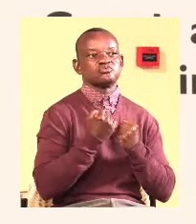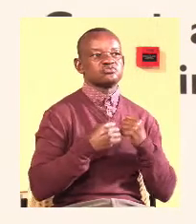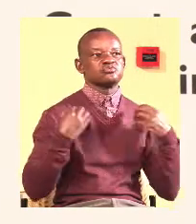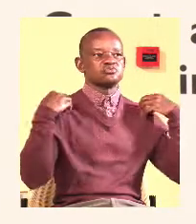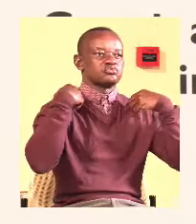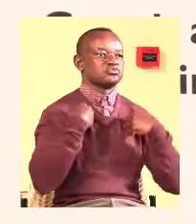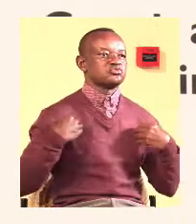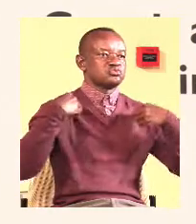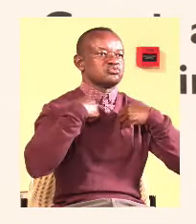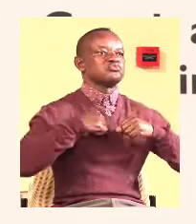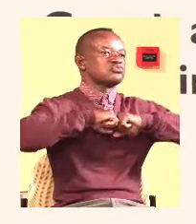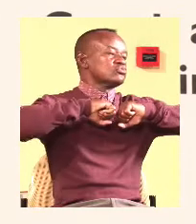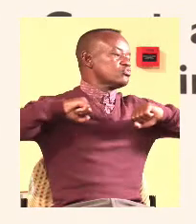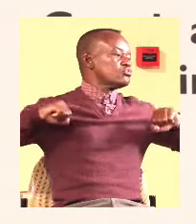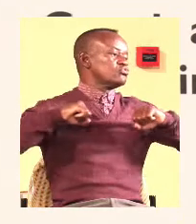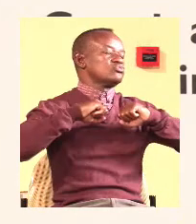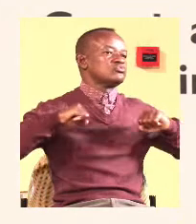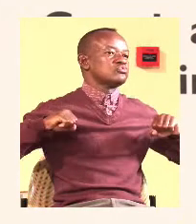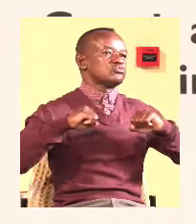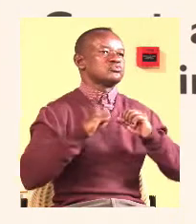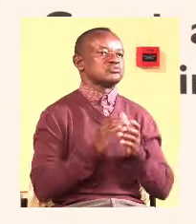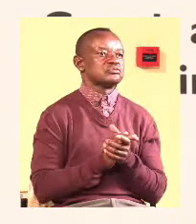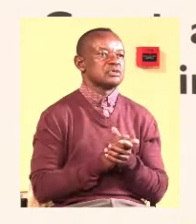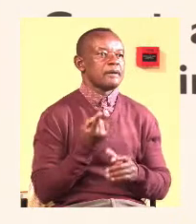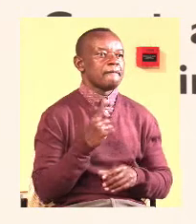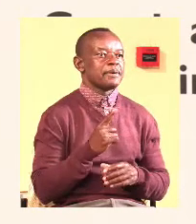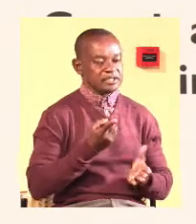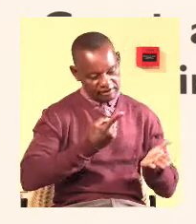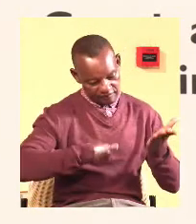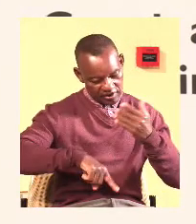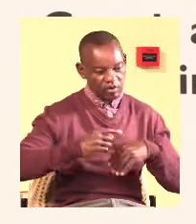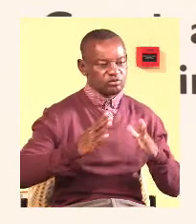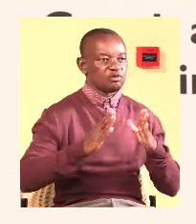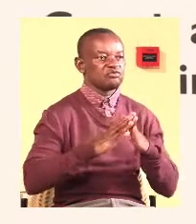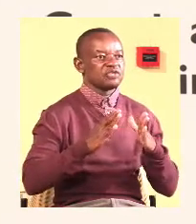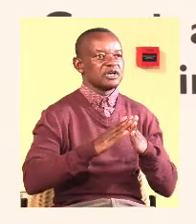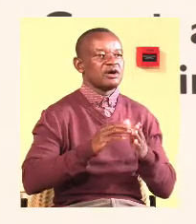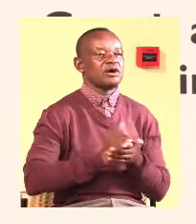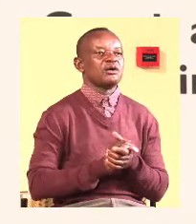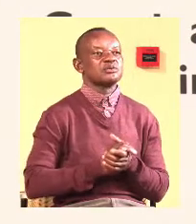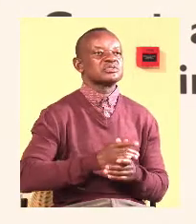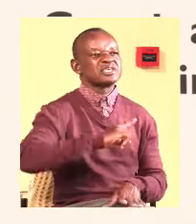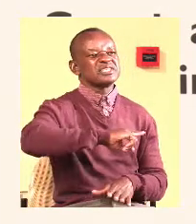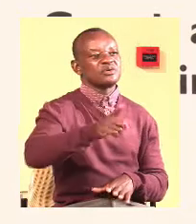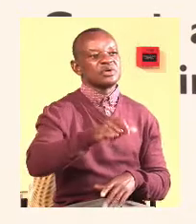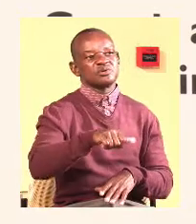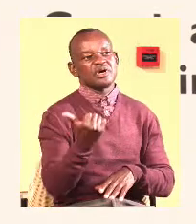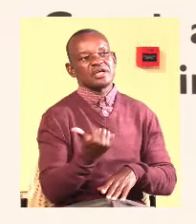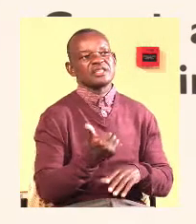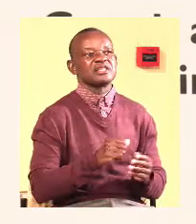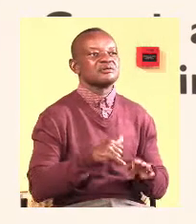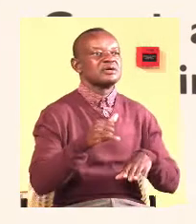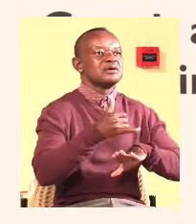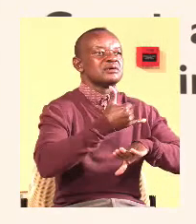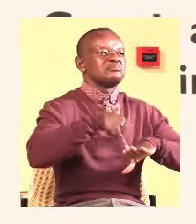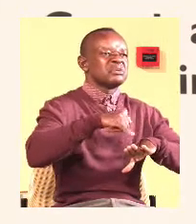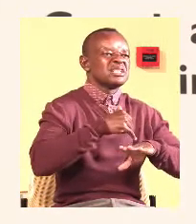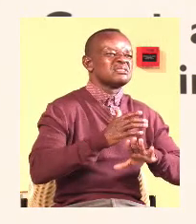Khomasdal and go and carry out my physical exercises in Auersblick. That is totally out of control. It was not supposed to be like